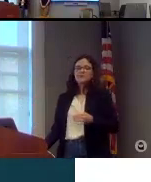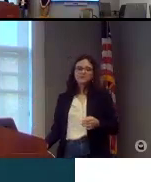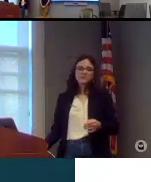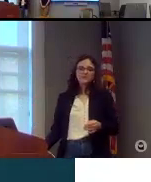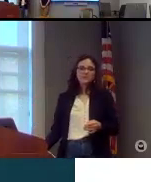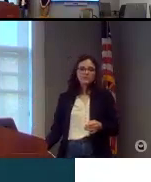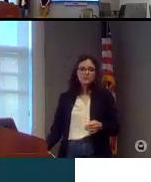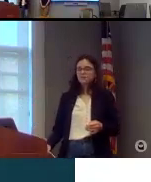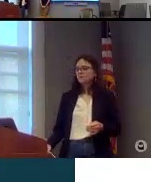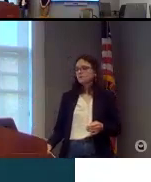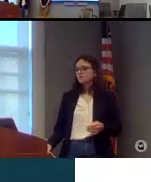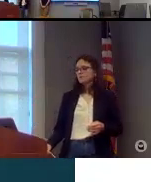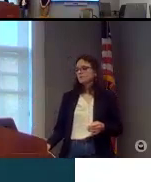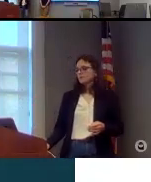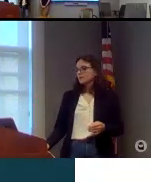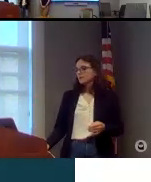then spatio-temporally.